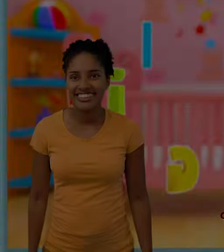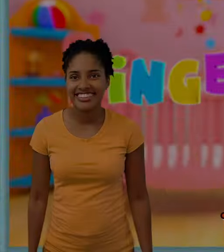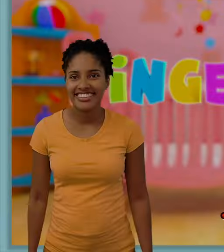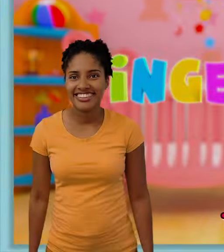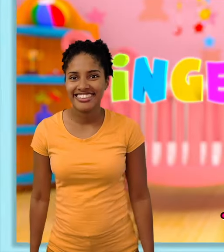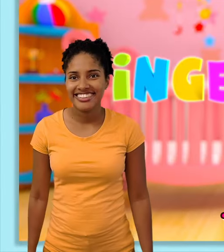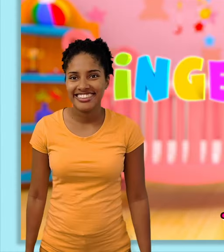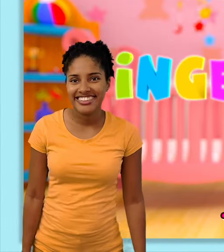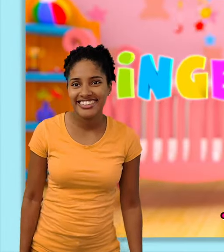The finger family.